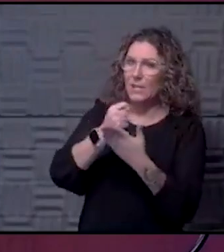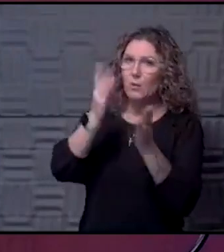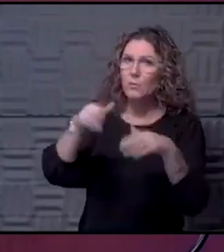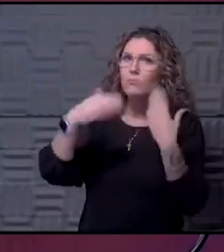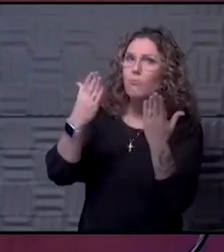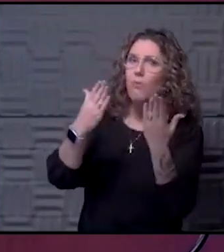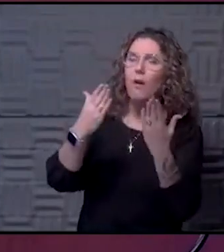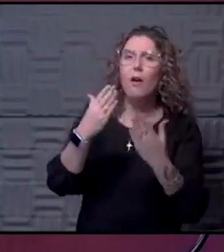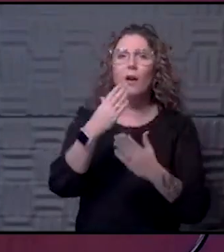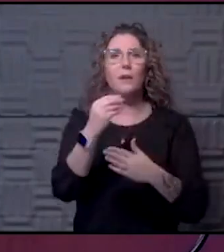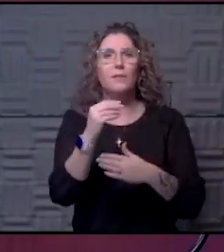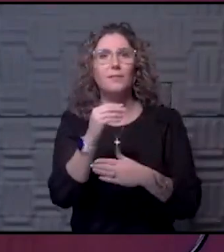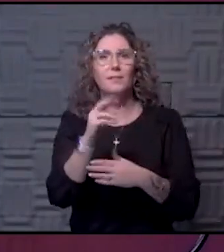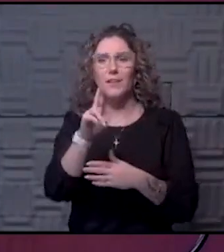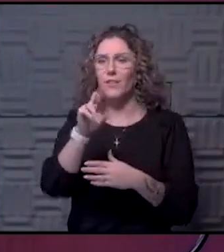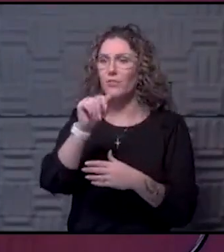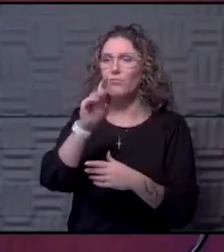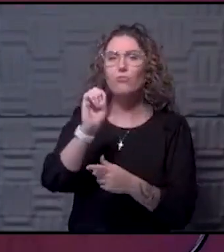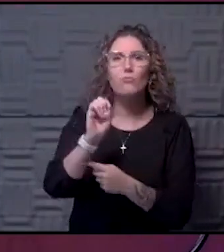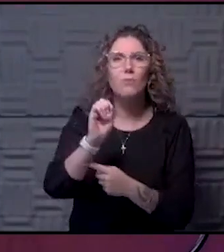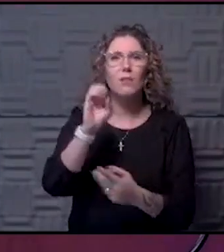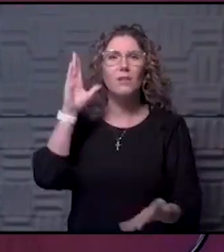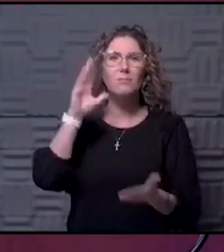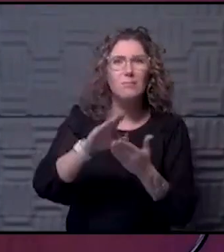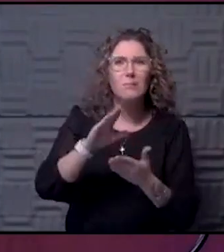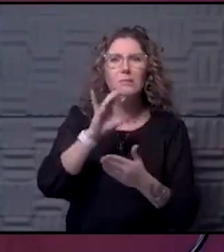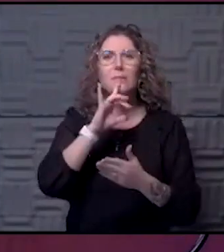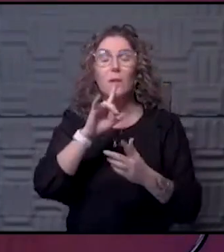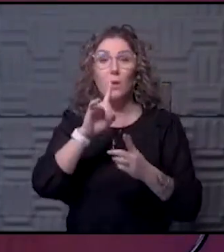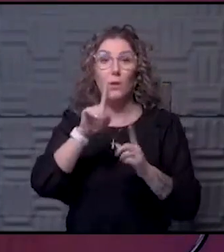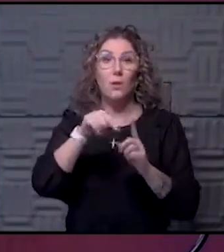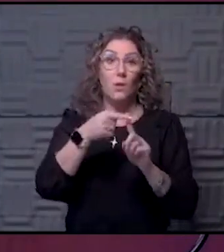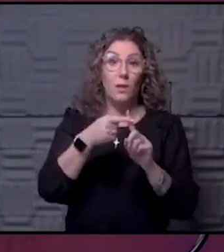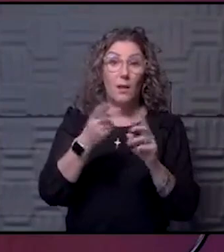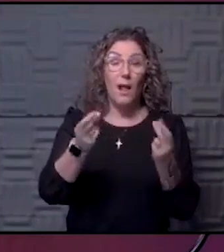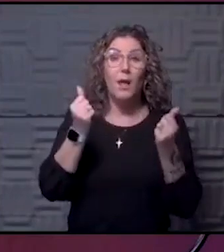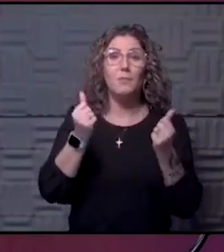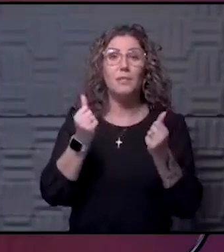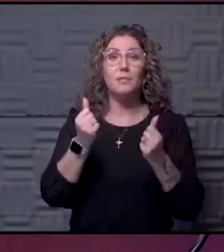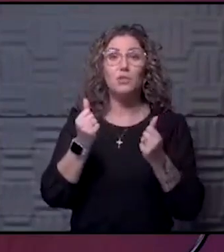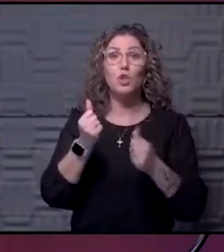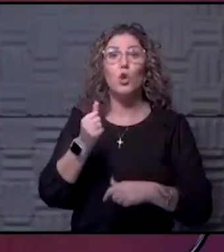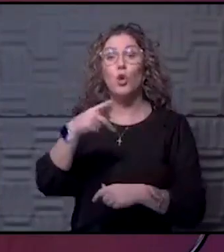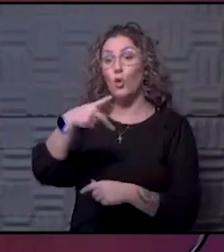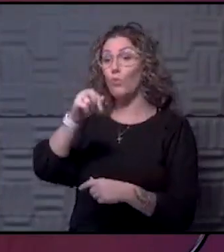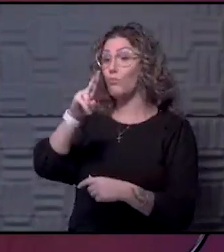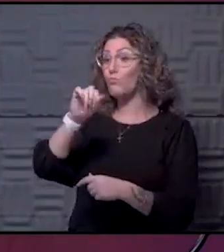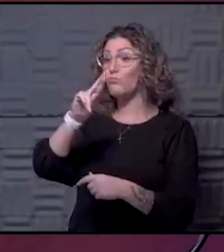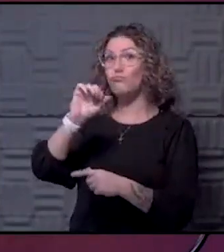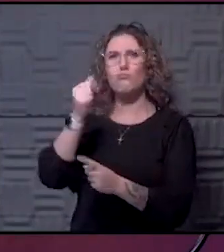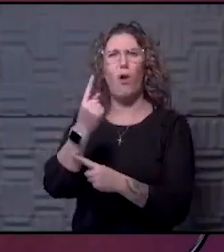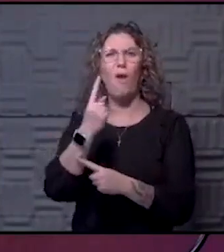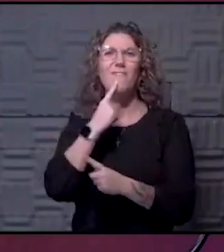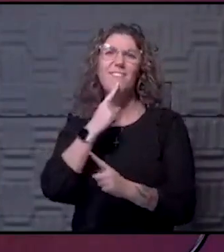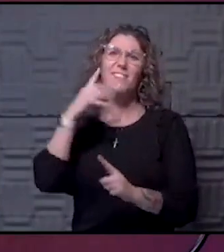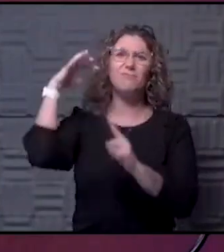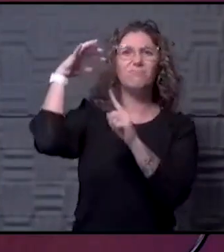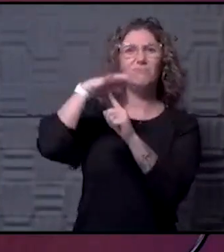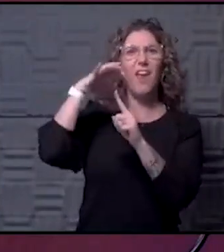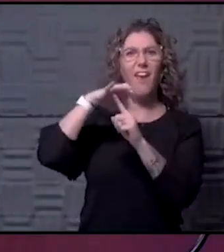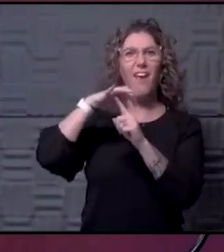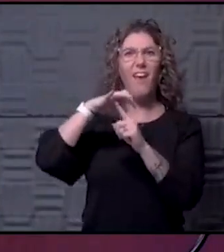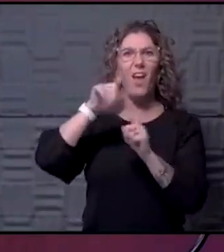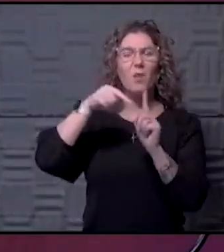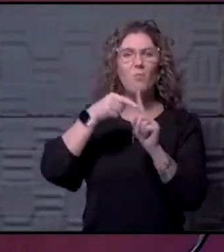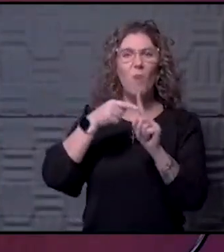them, their rates of decompensation, how quickly that happens, the proning. We're master proners now. Who would have thought? Which